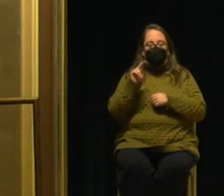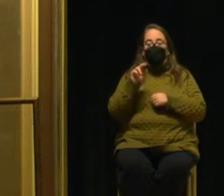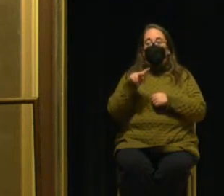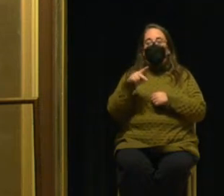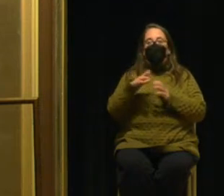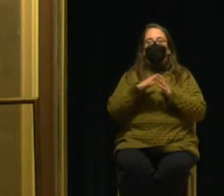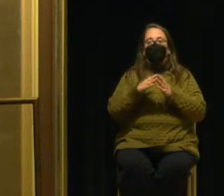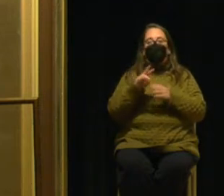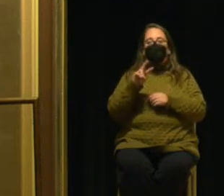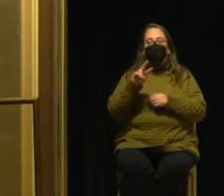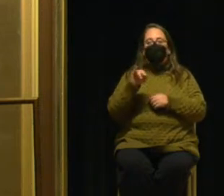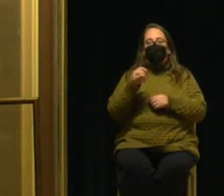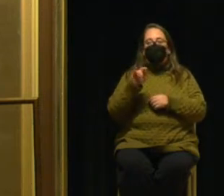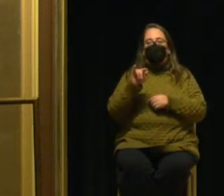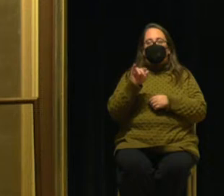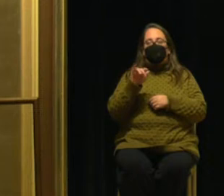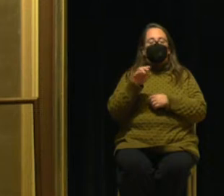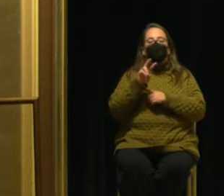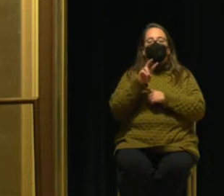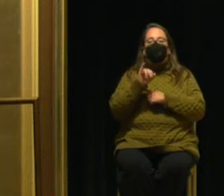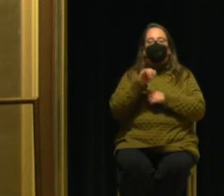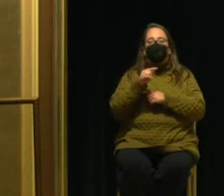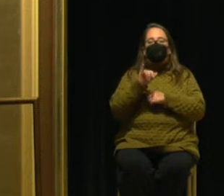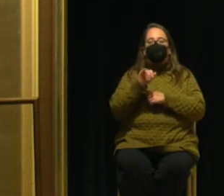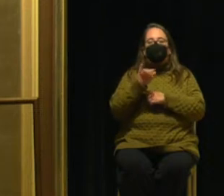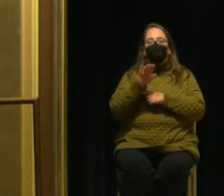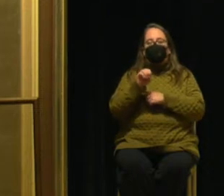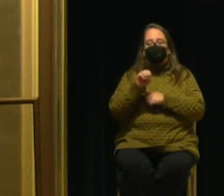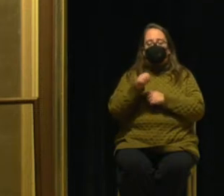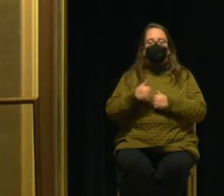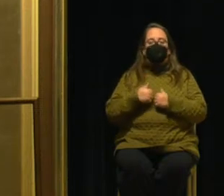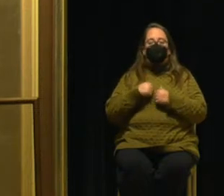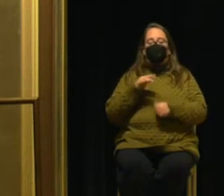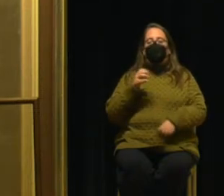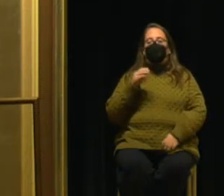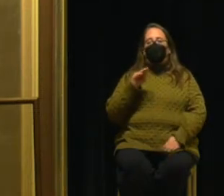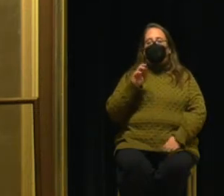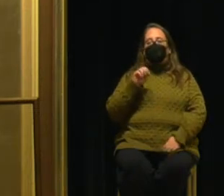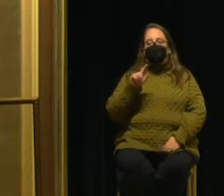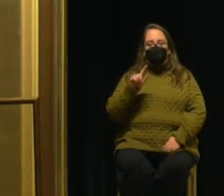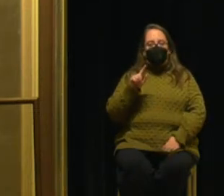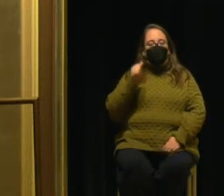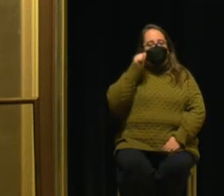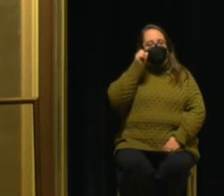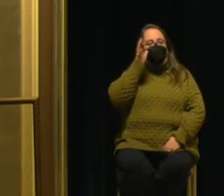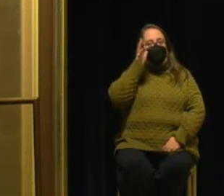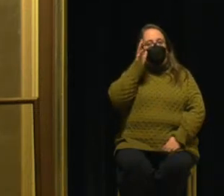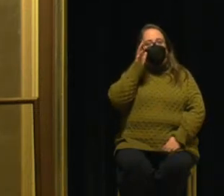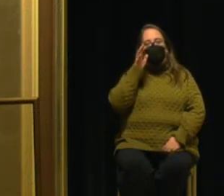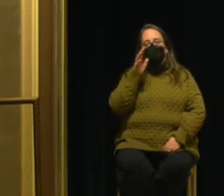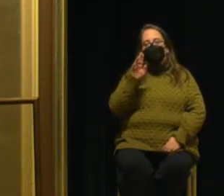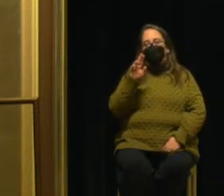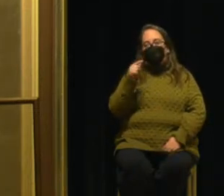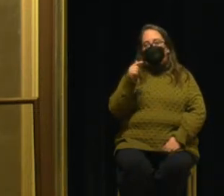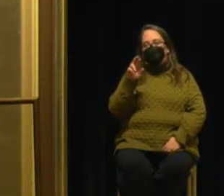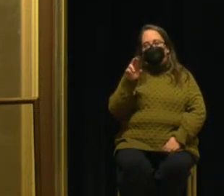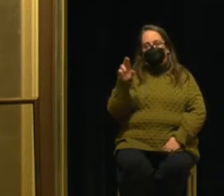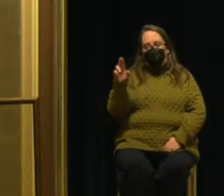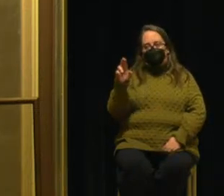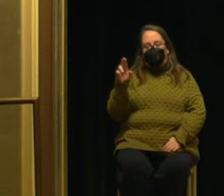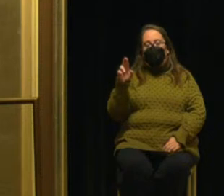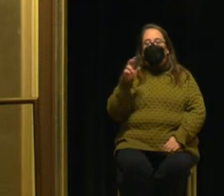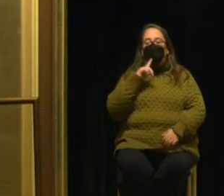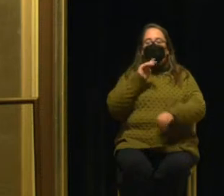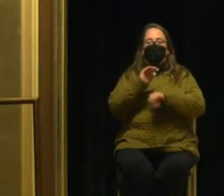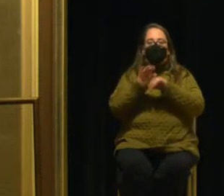book, Vigilance, The Life of William Still, Father of the Underground Railroad, is this